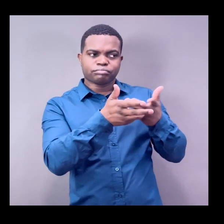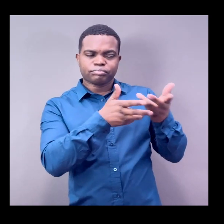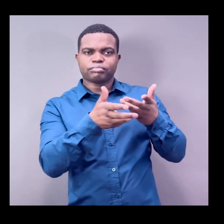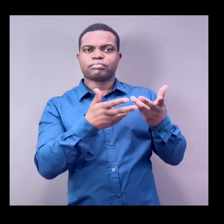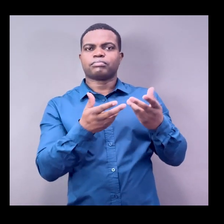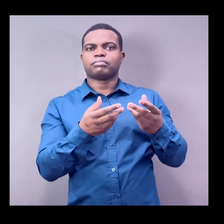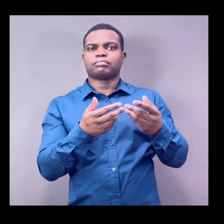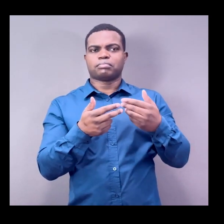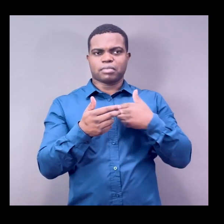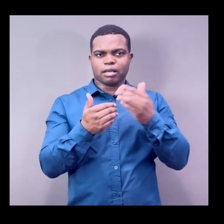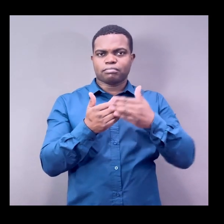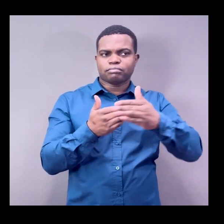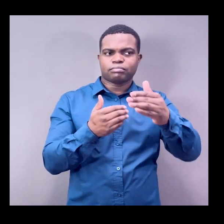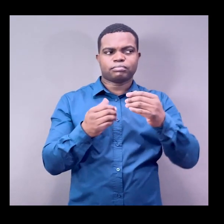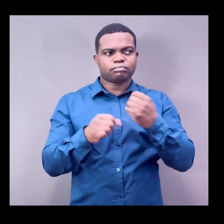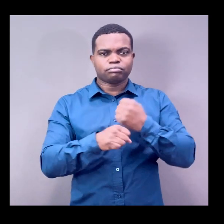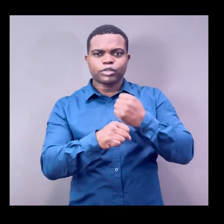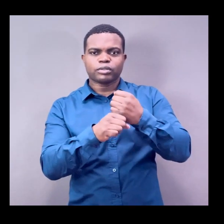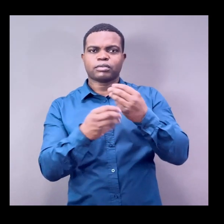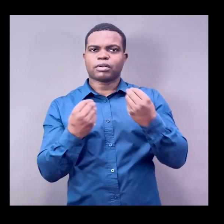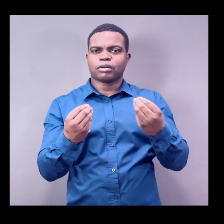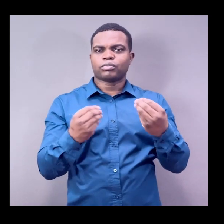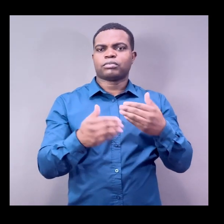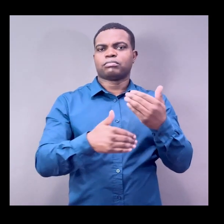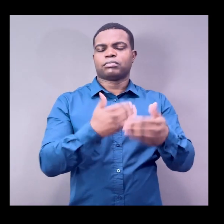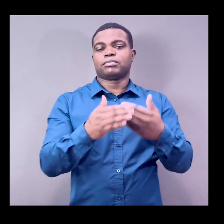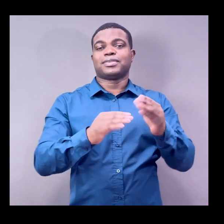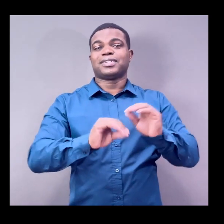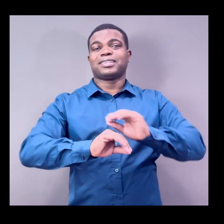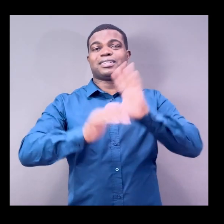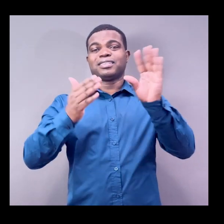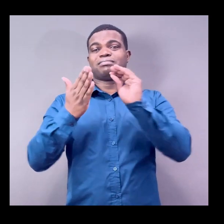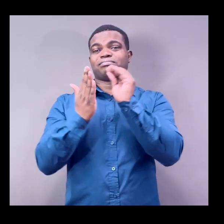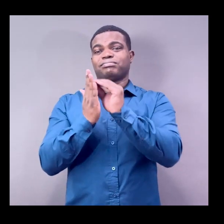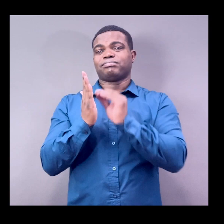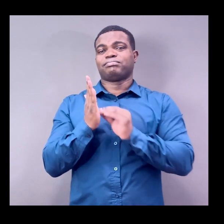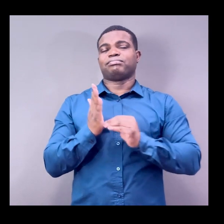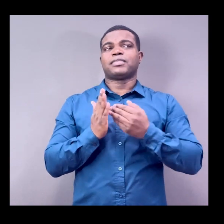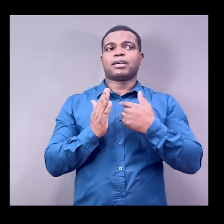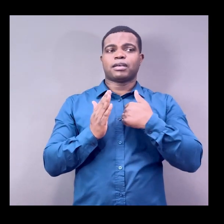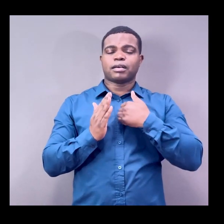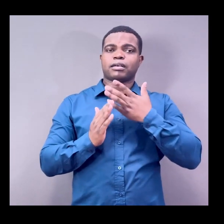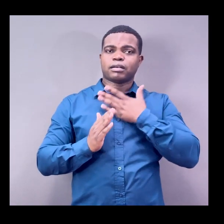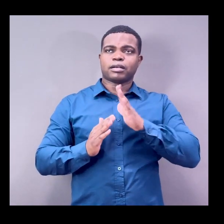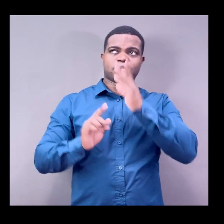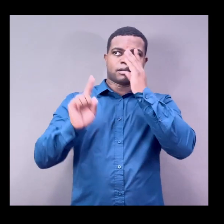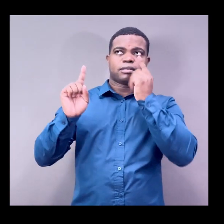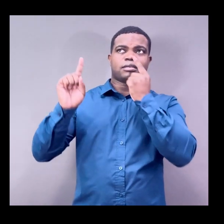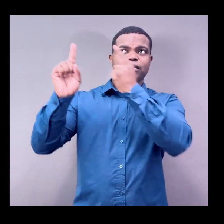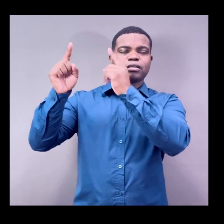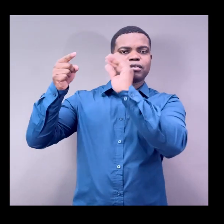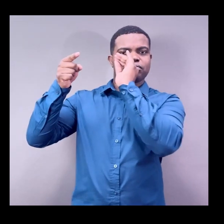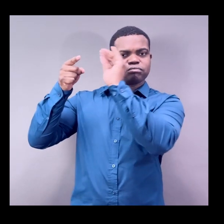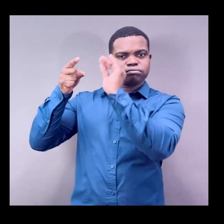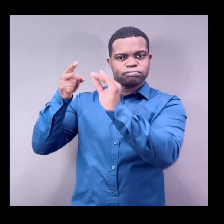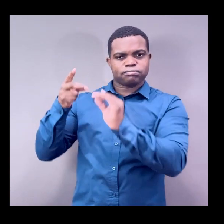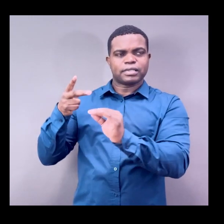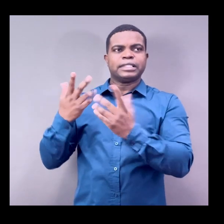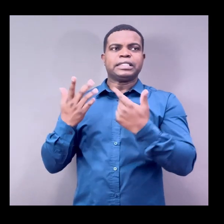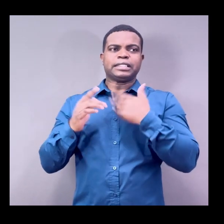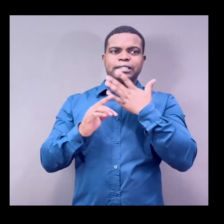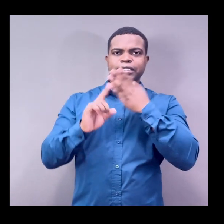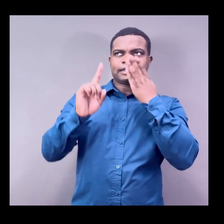want to engage. So after introduction, you need to clearly state your goals and objectives. We have talked about the goals